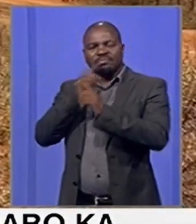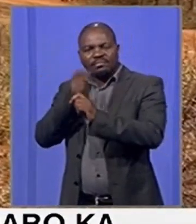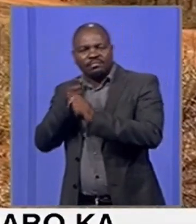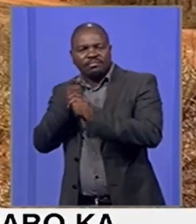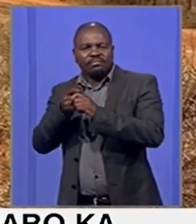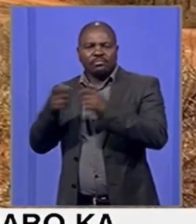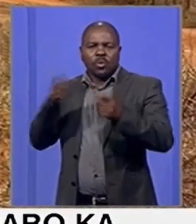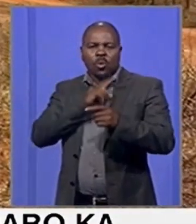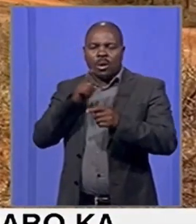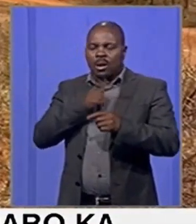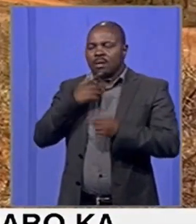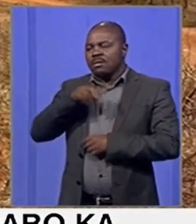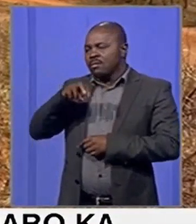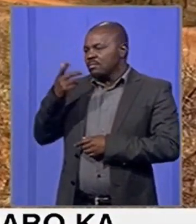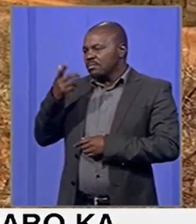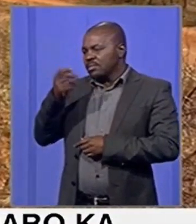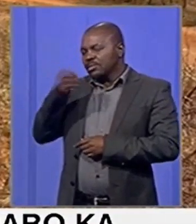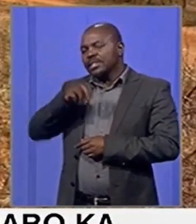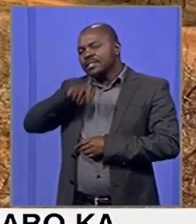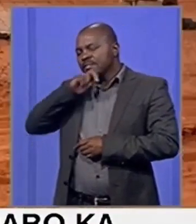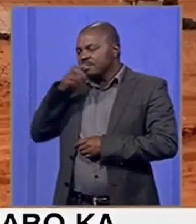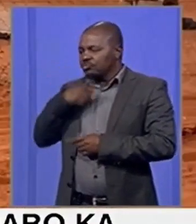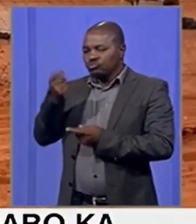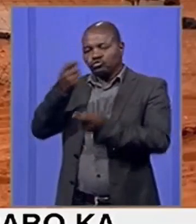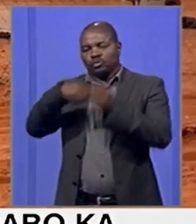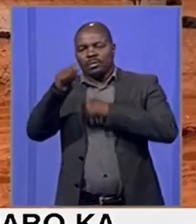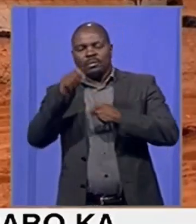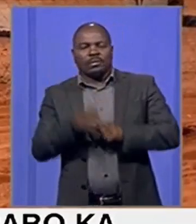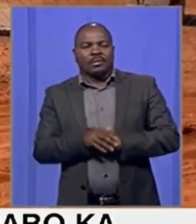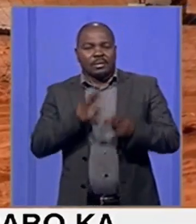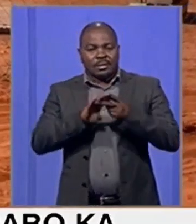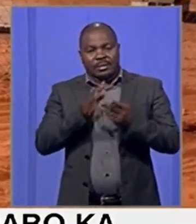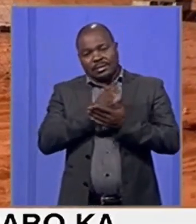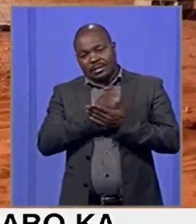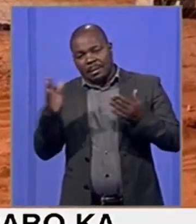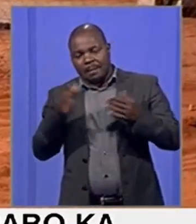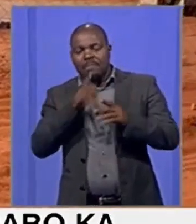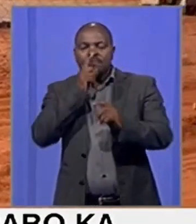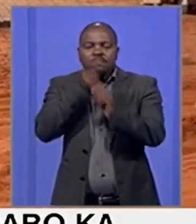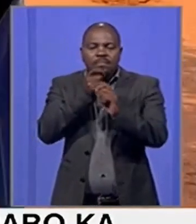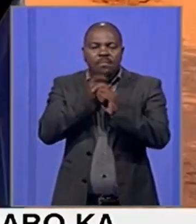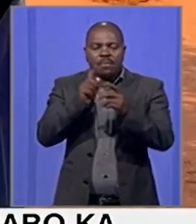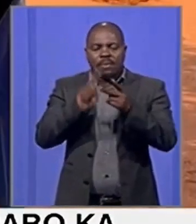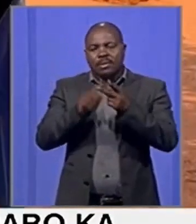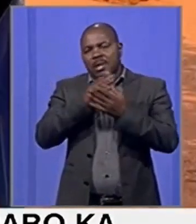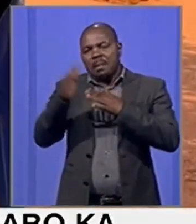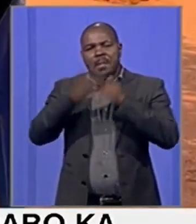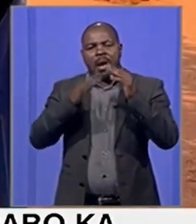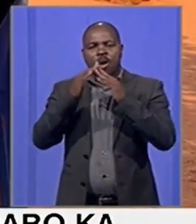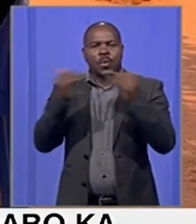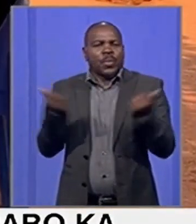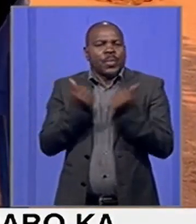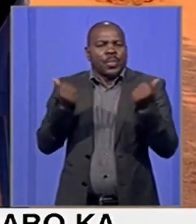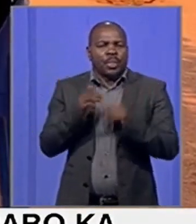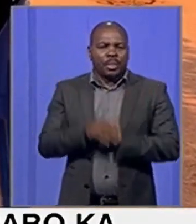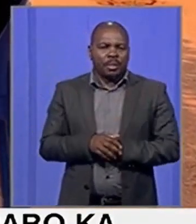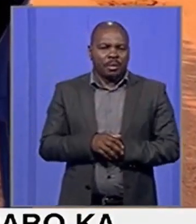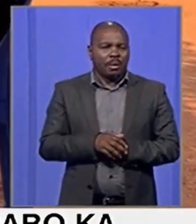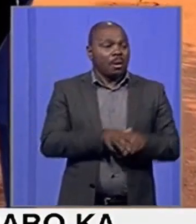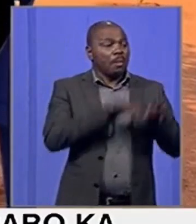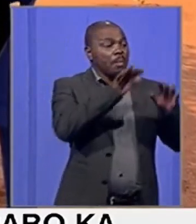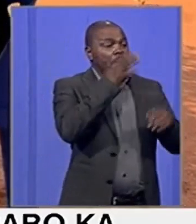ditsha go ntona le ge bontši bo hlomile mekhukhu ba babedi ba shetse ba agile dintlo lebaleng lena. Badudi ba re bao ba shwahletse